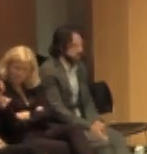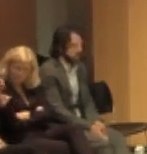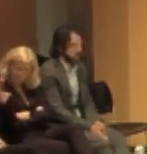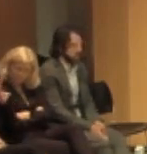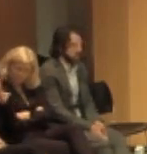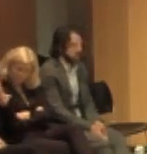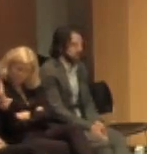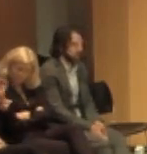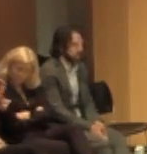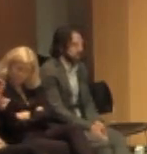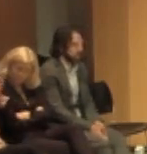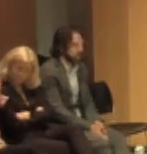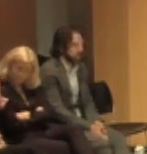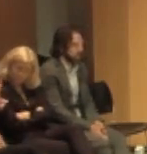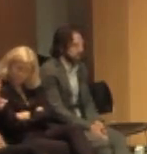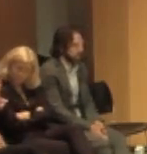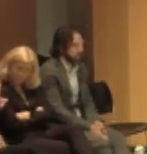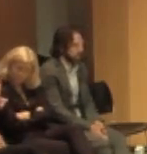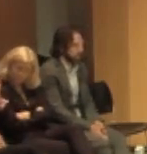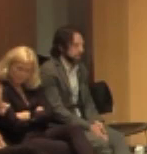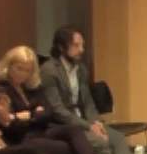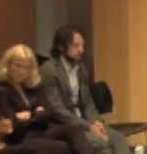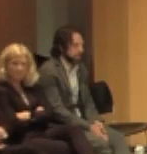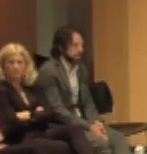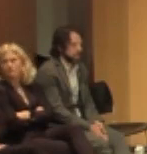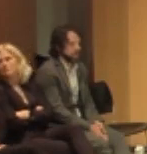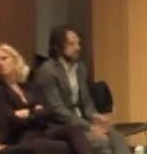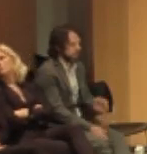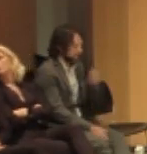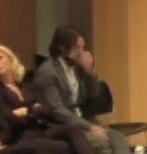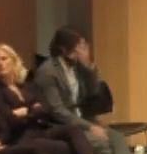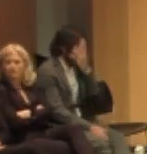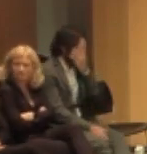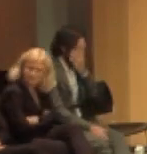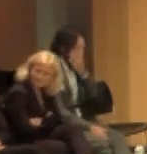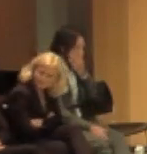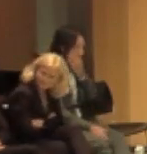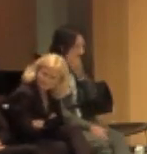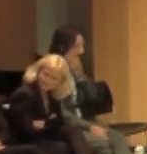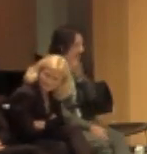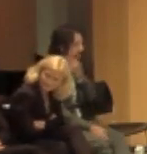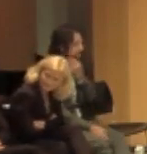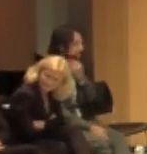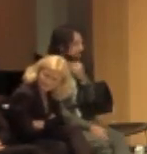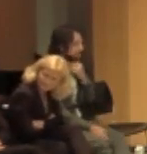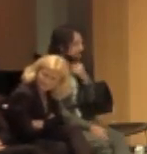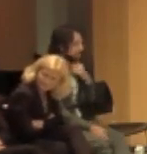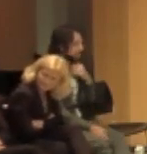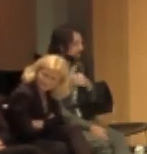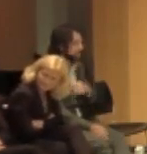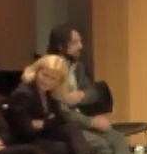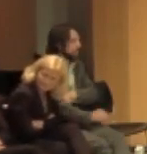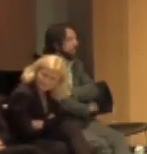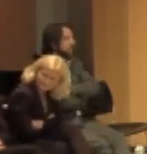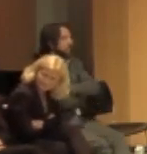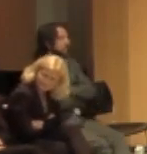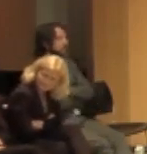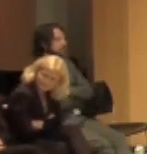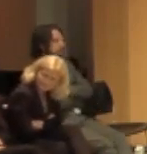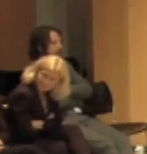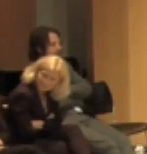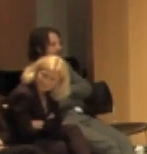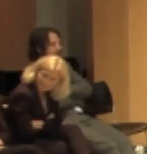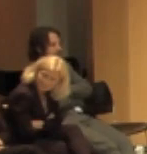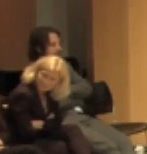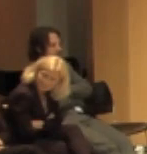was how incredibly colloquial the the language came out to me I mean you know when we think of things that